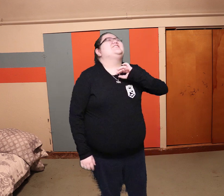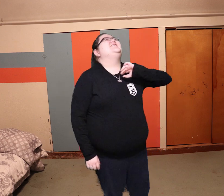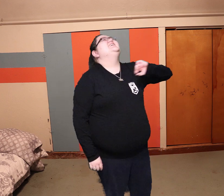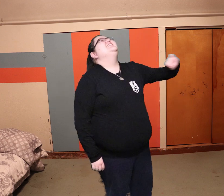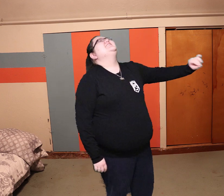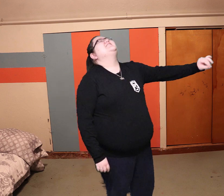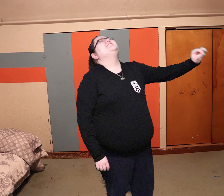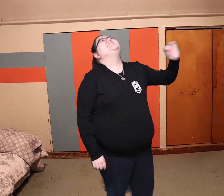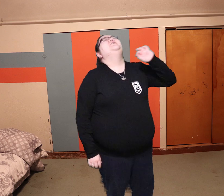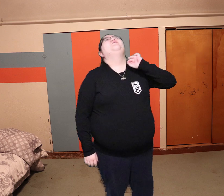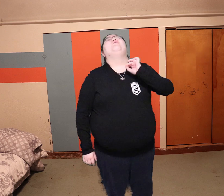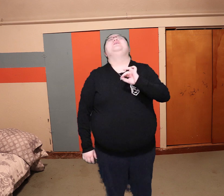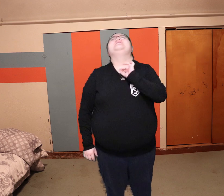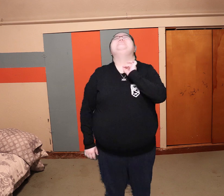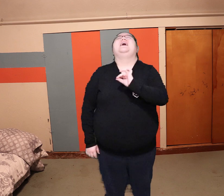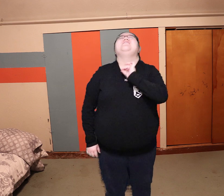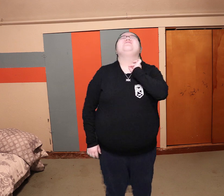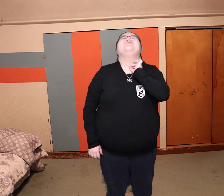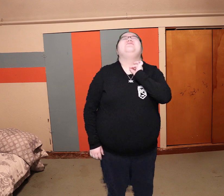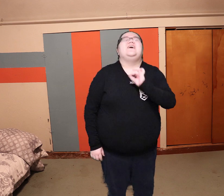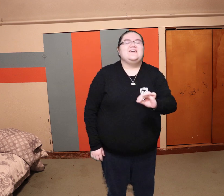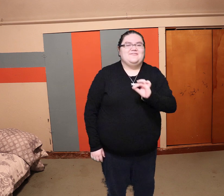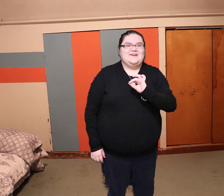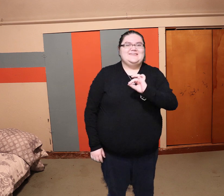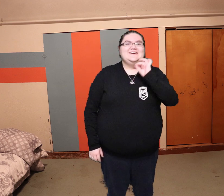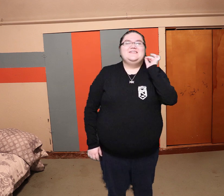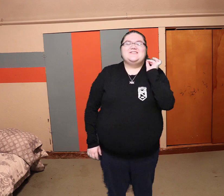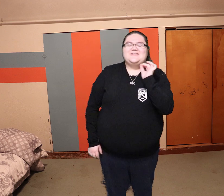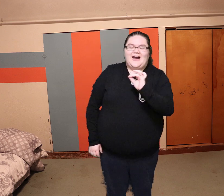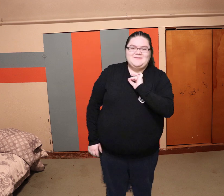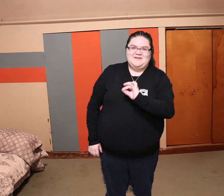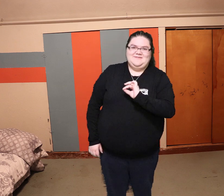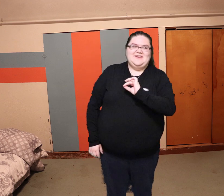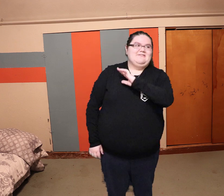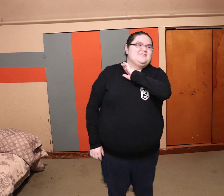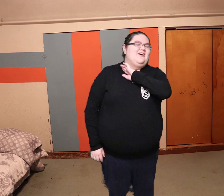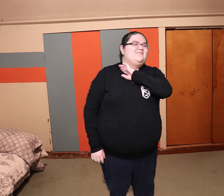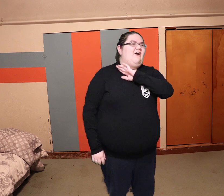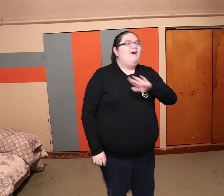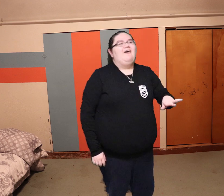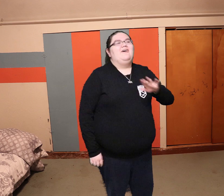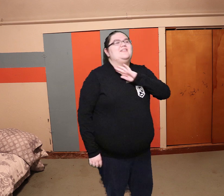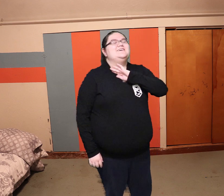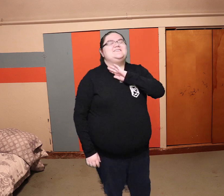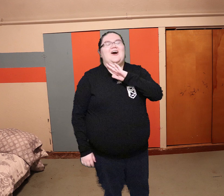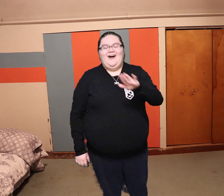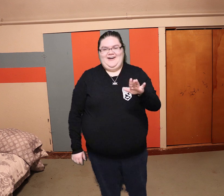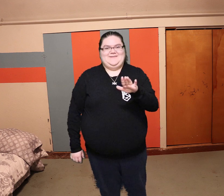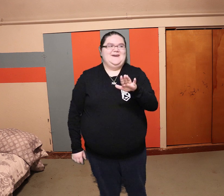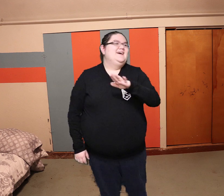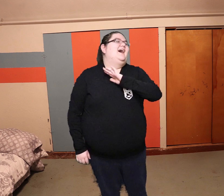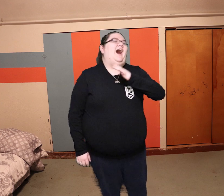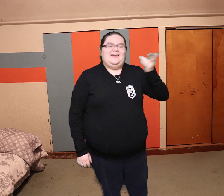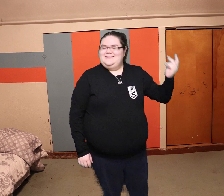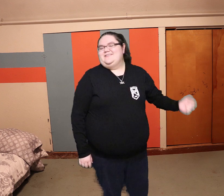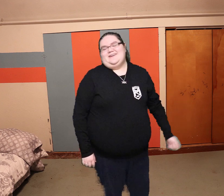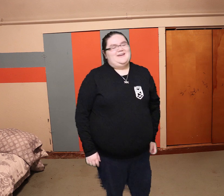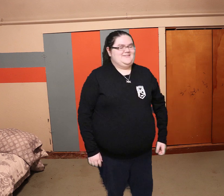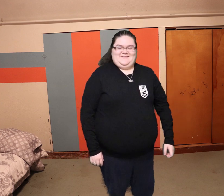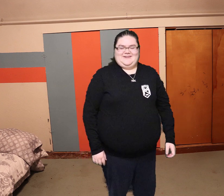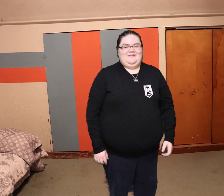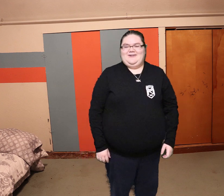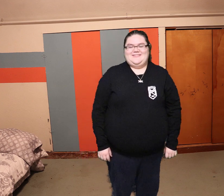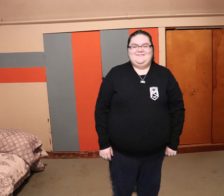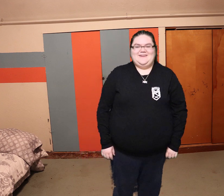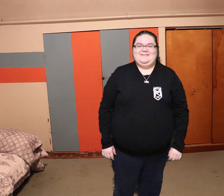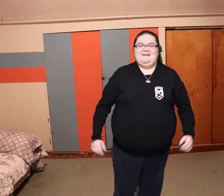That is still literally one of my favorite Simon videos of all time. I